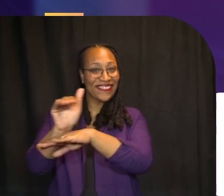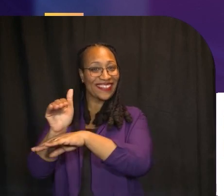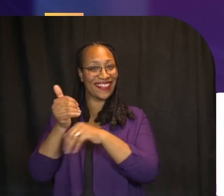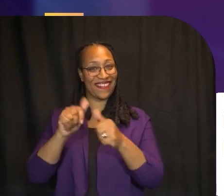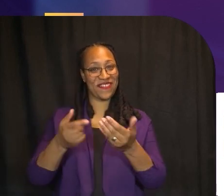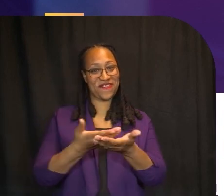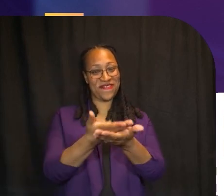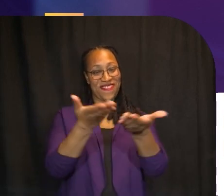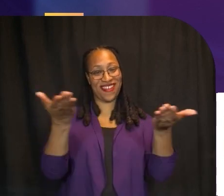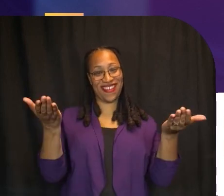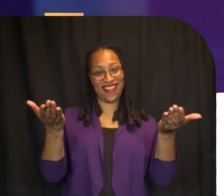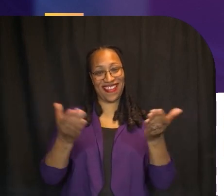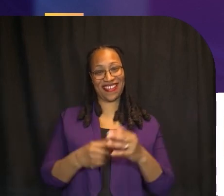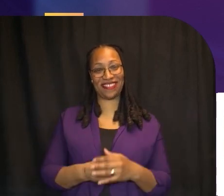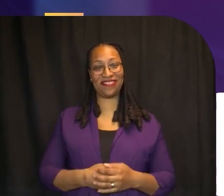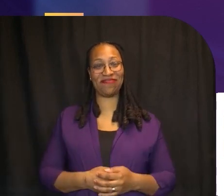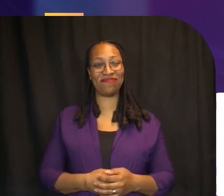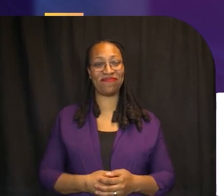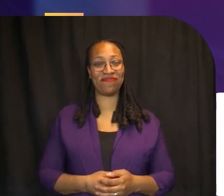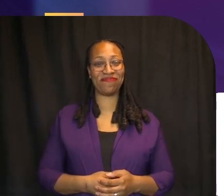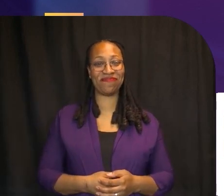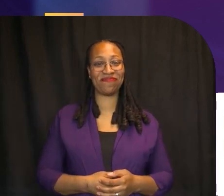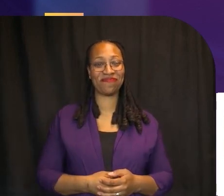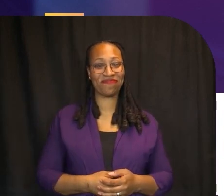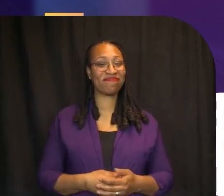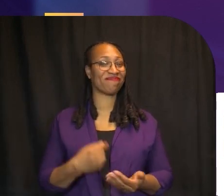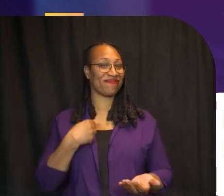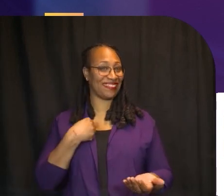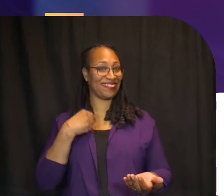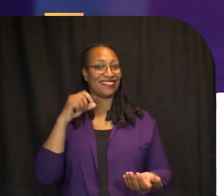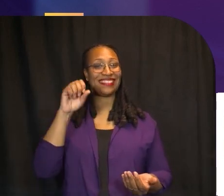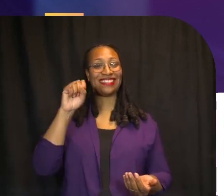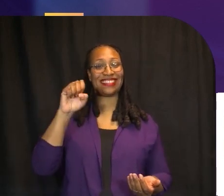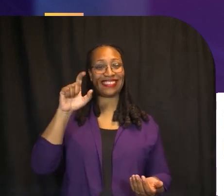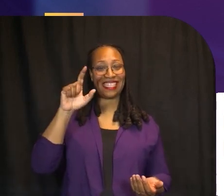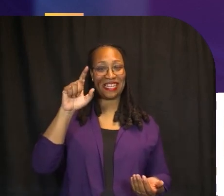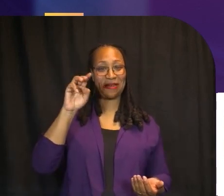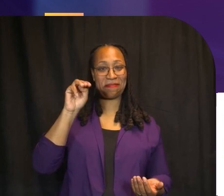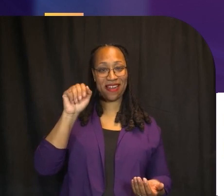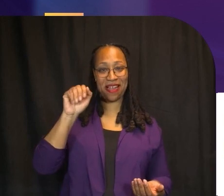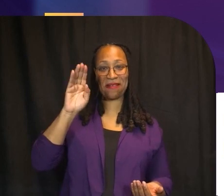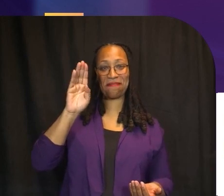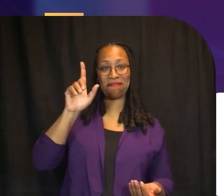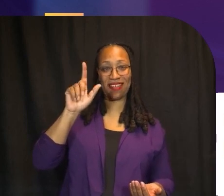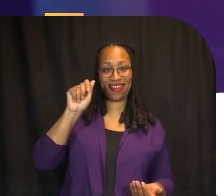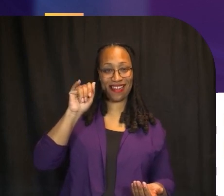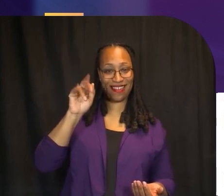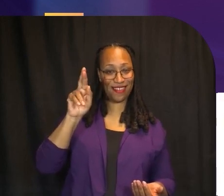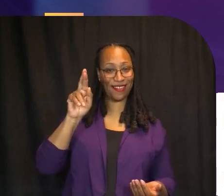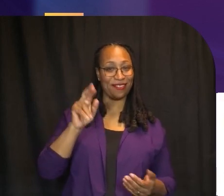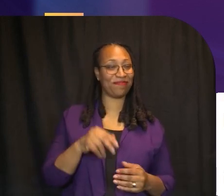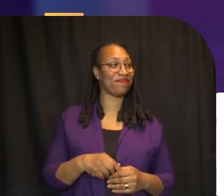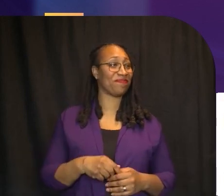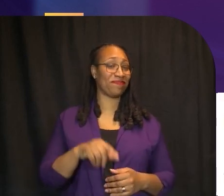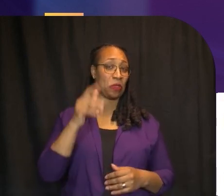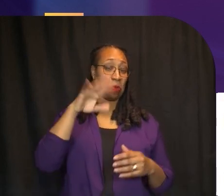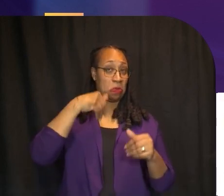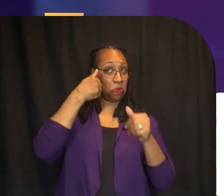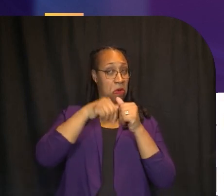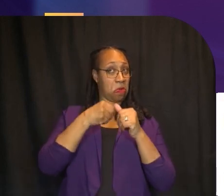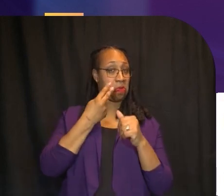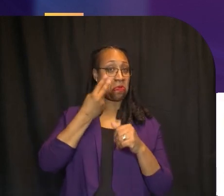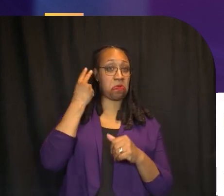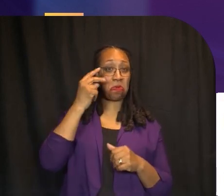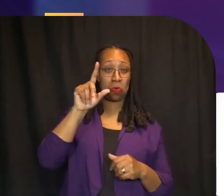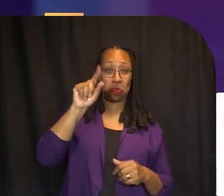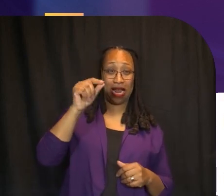and in 2018, I was diagnosed with an aggressive form of multiple sclerosis. Now, when